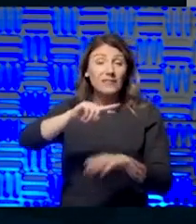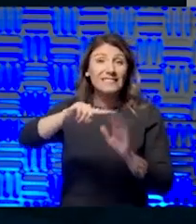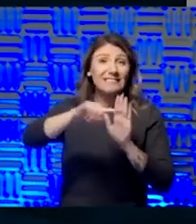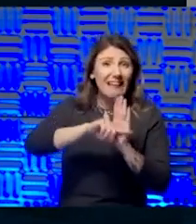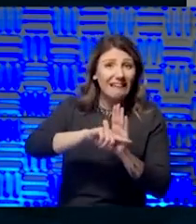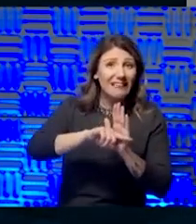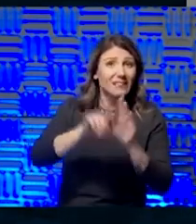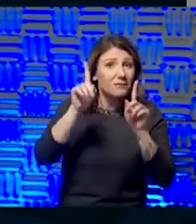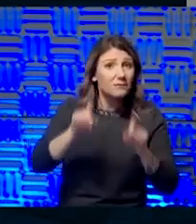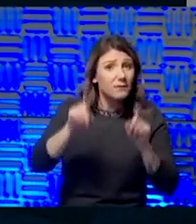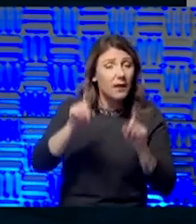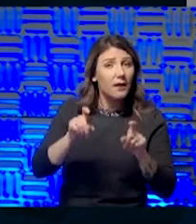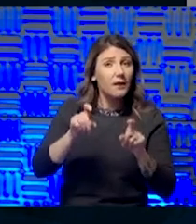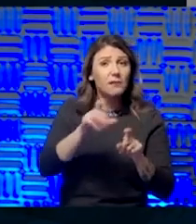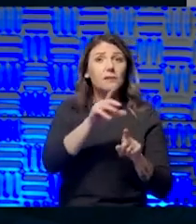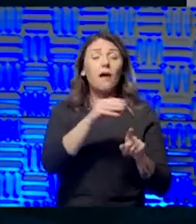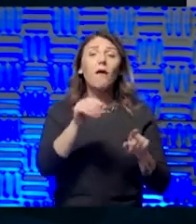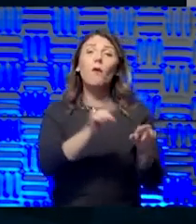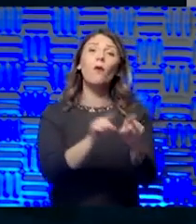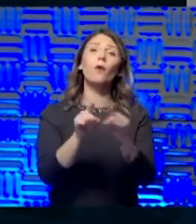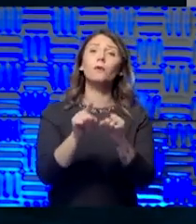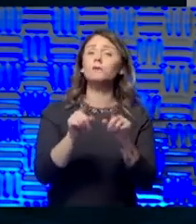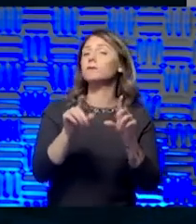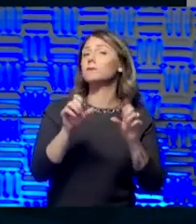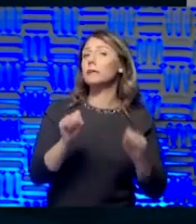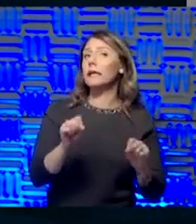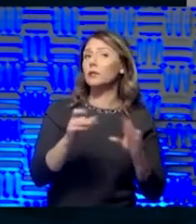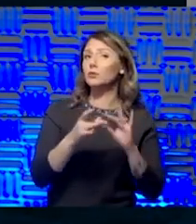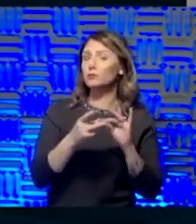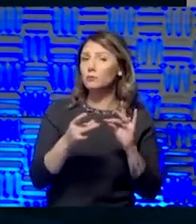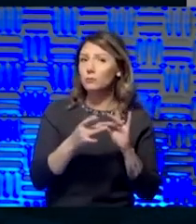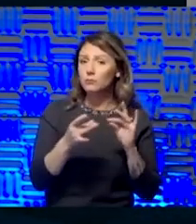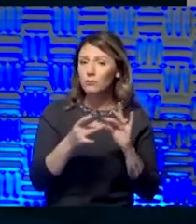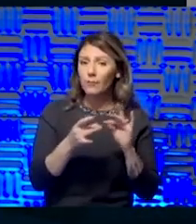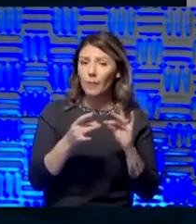And also, can you speak to the